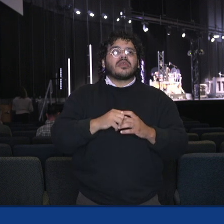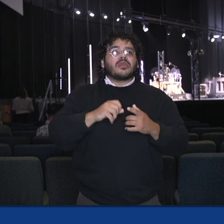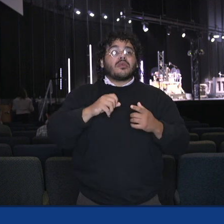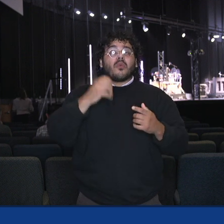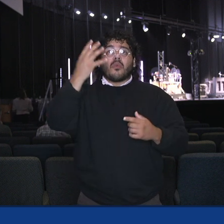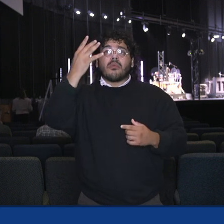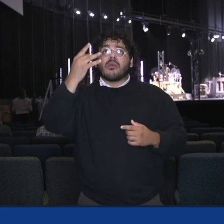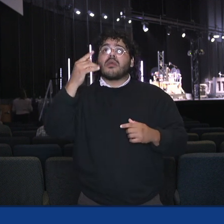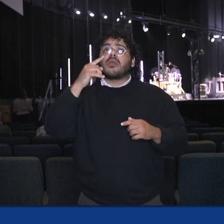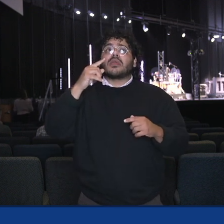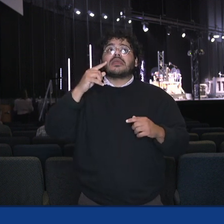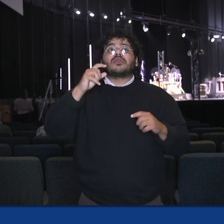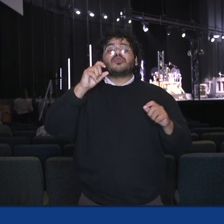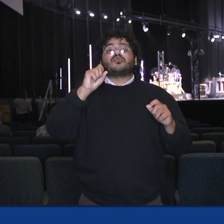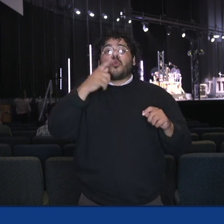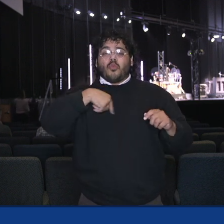others.